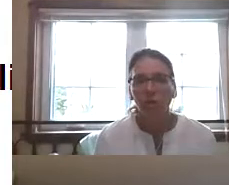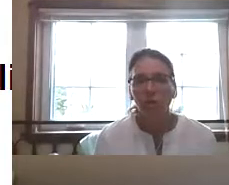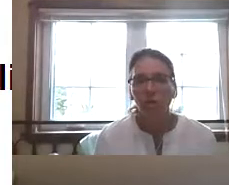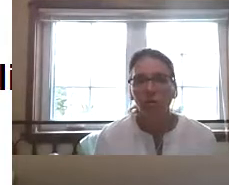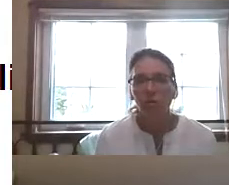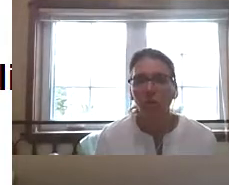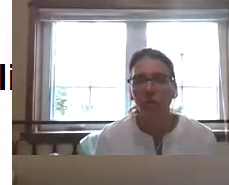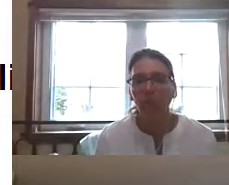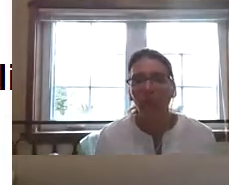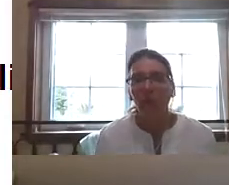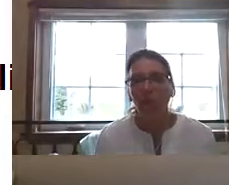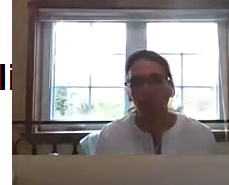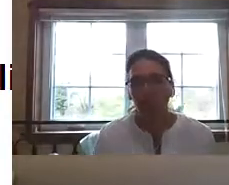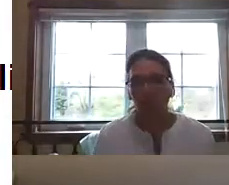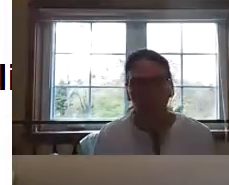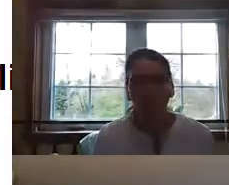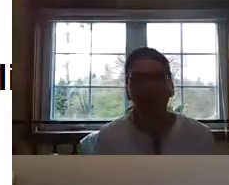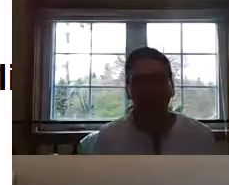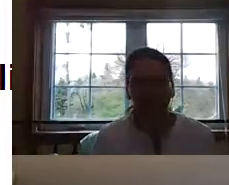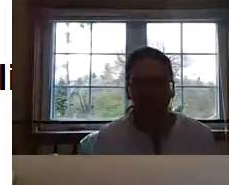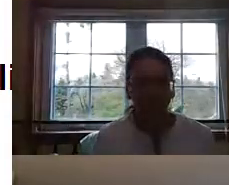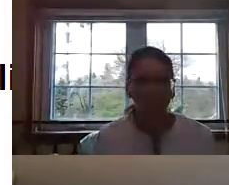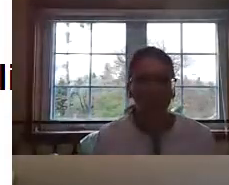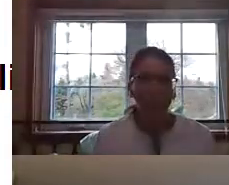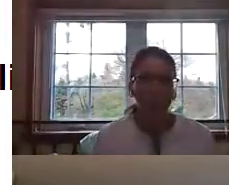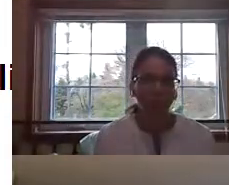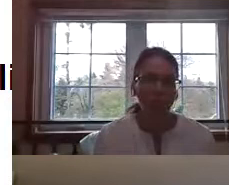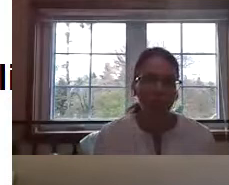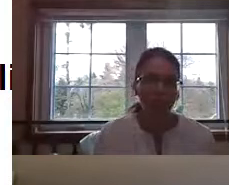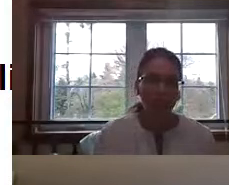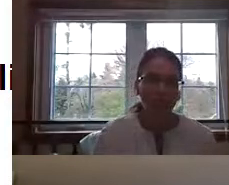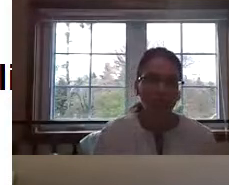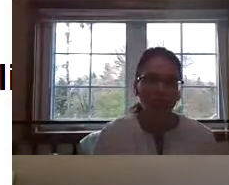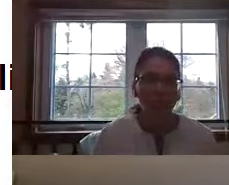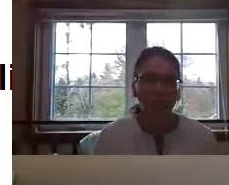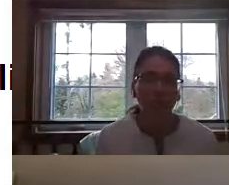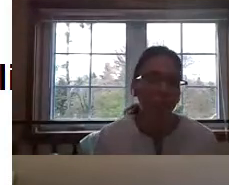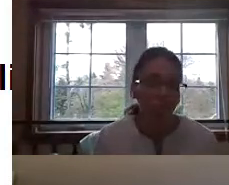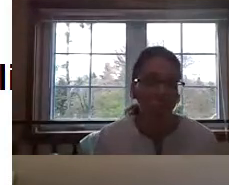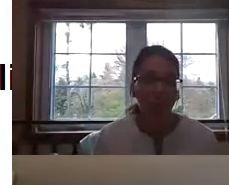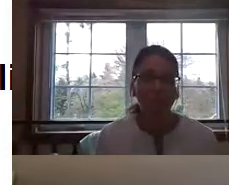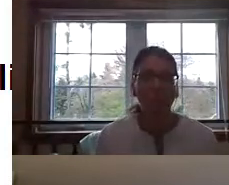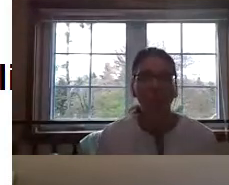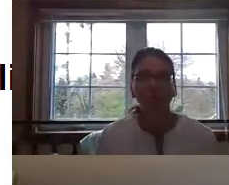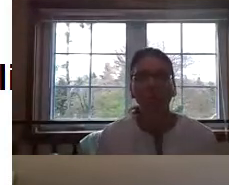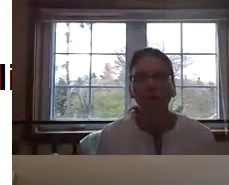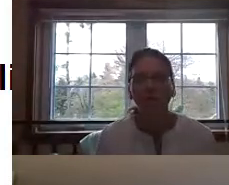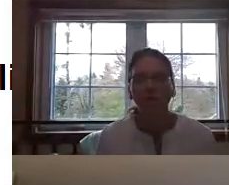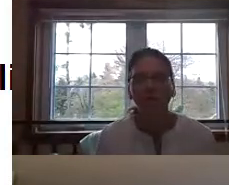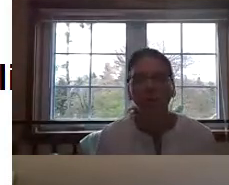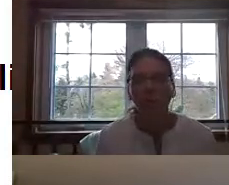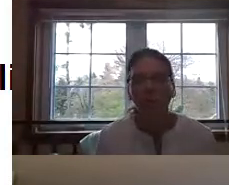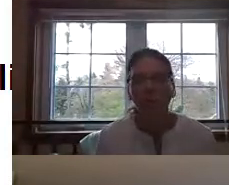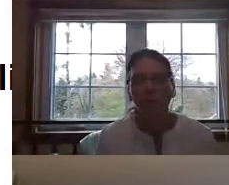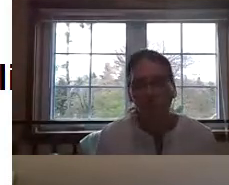bicyclists traveling in mixed traffic. And then fully separated mixed use paths and fully separated river paths are really the highest